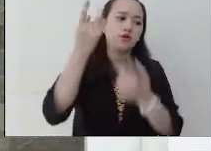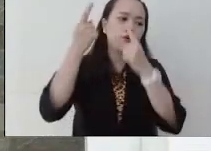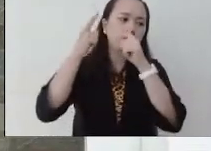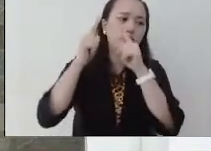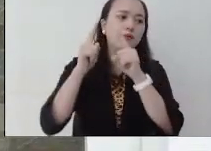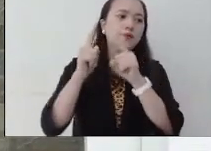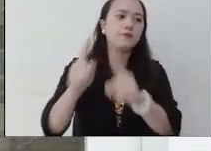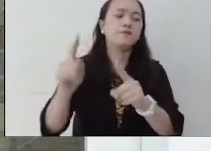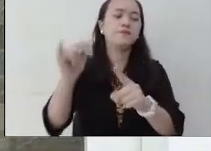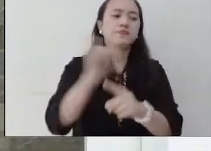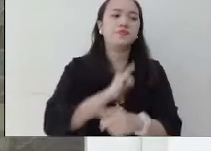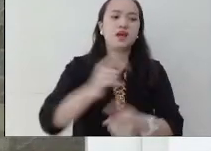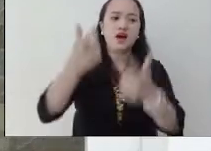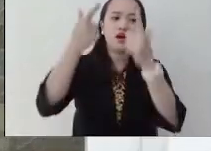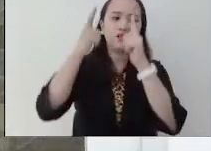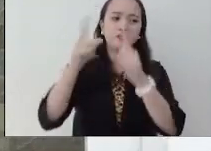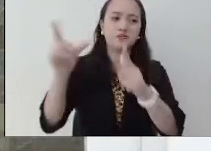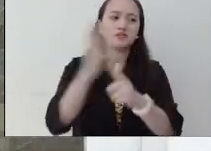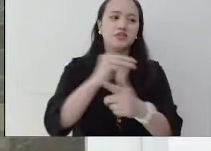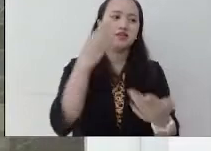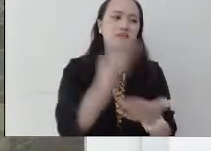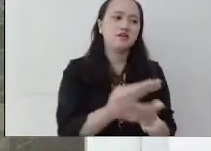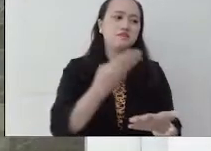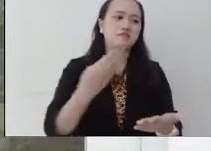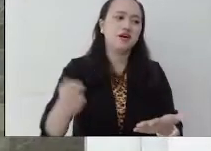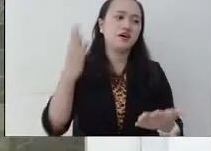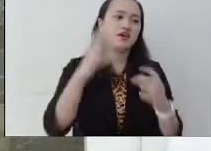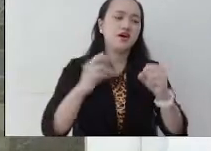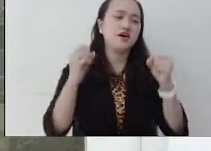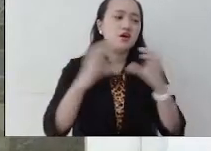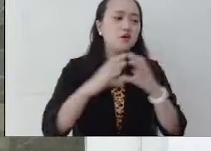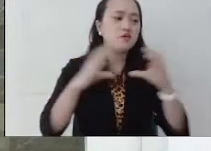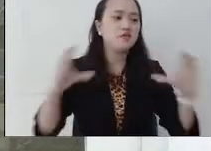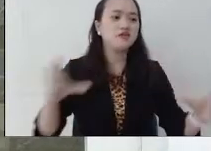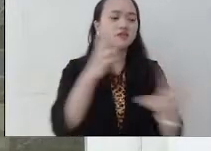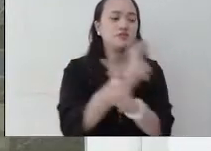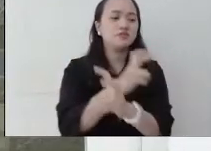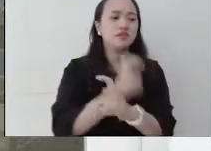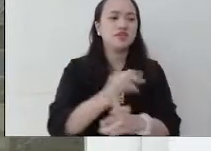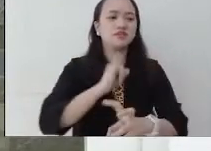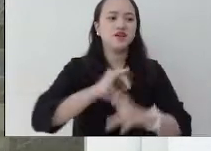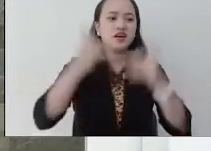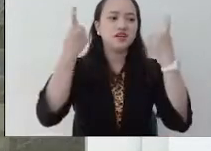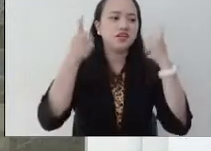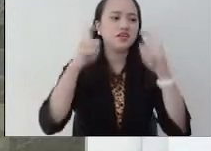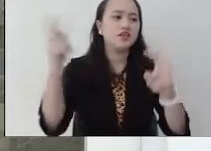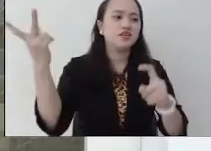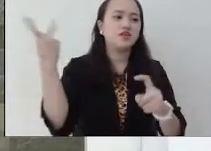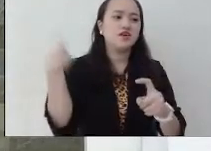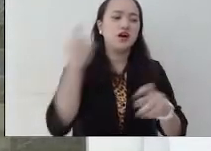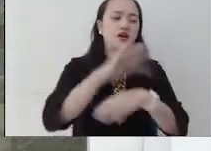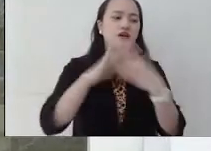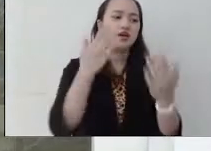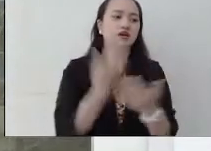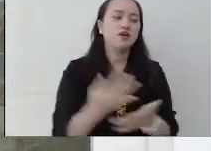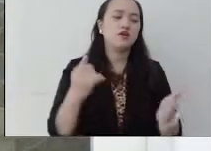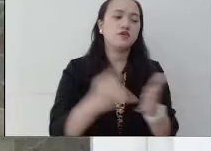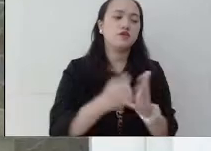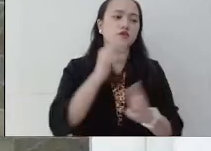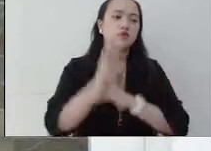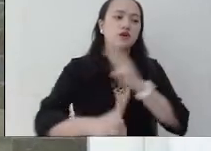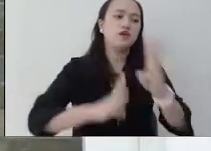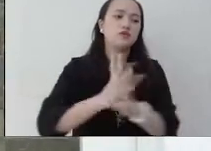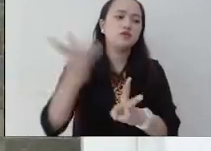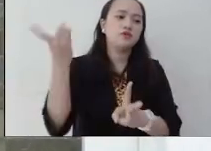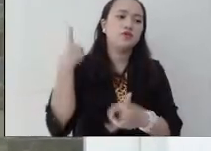go. I was looking and buying, so hard was I trying to gain all this